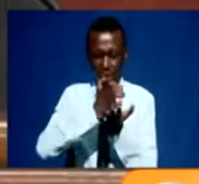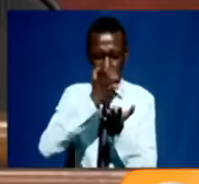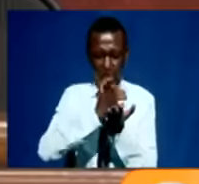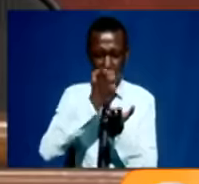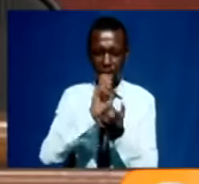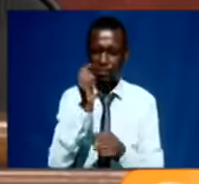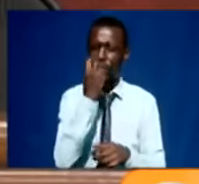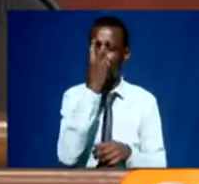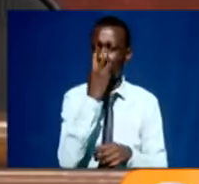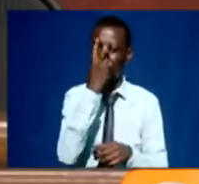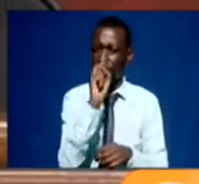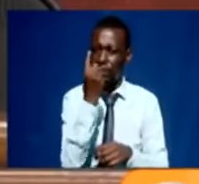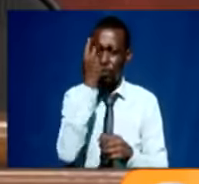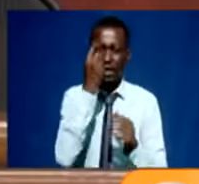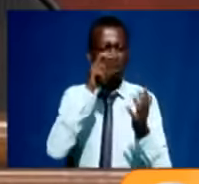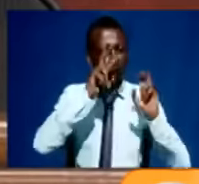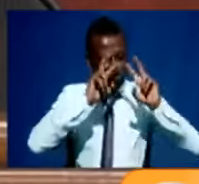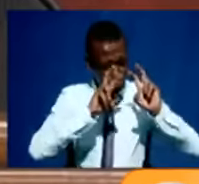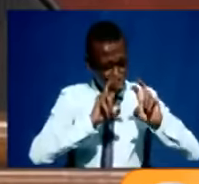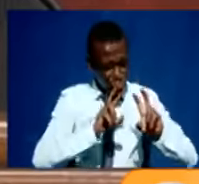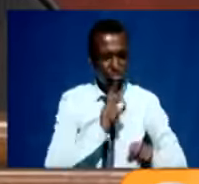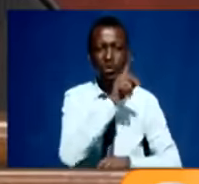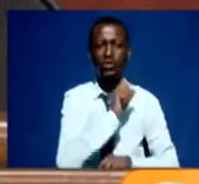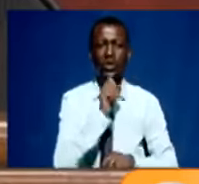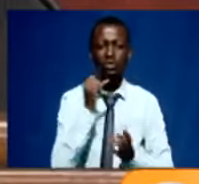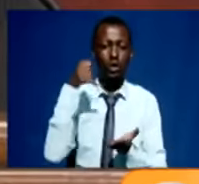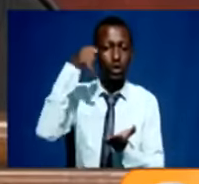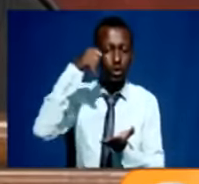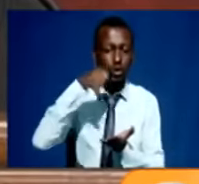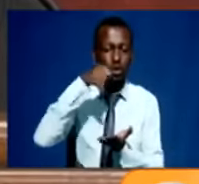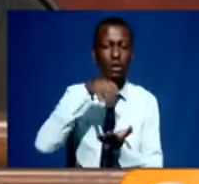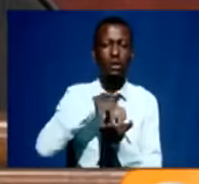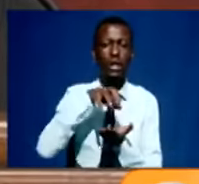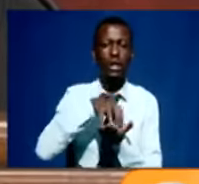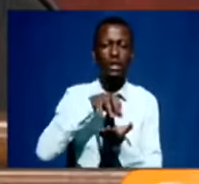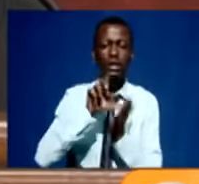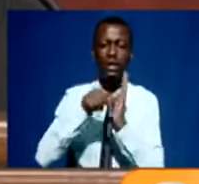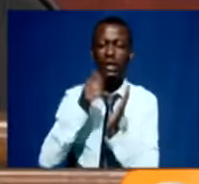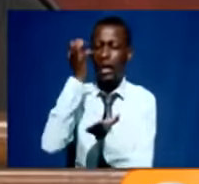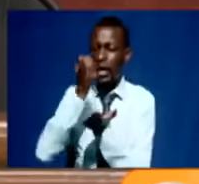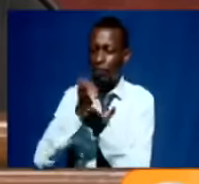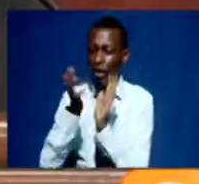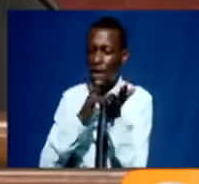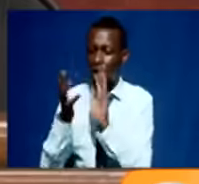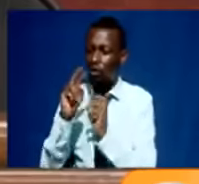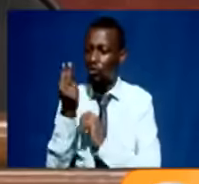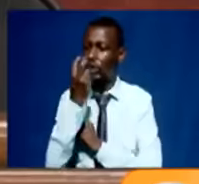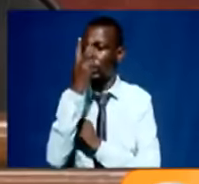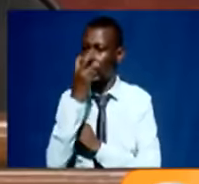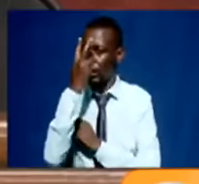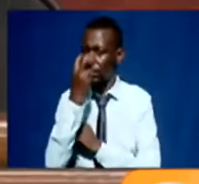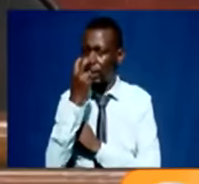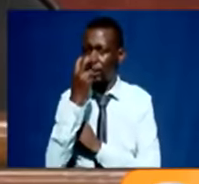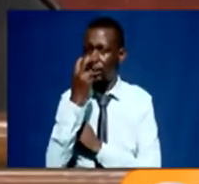the first accused first, in relation to that issue, and then go to the evidence relating to the second accused person